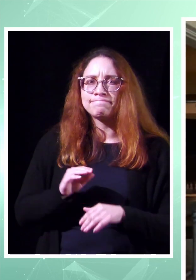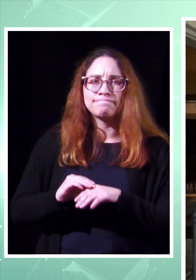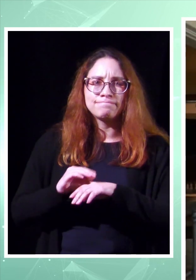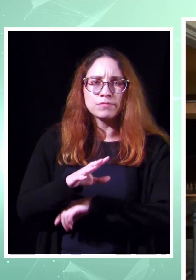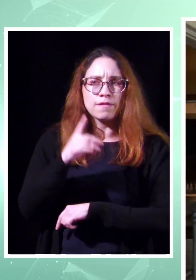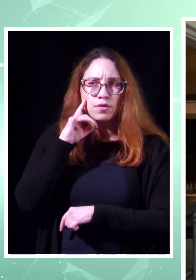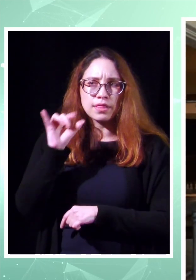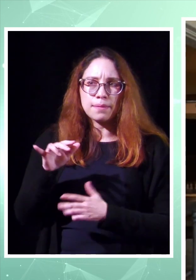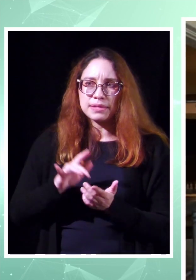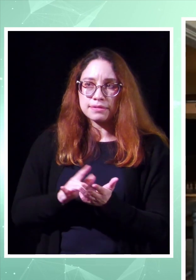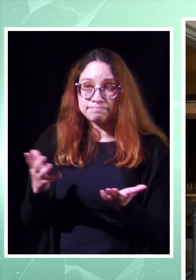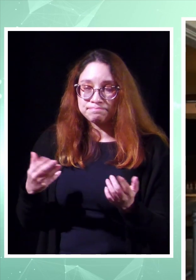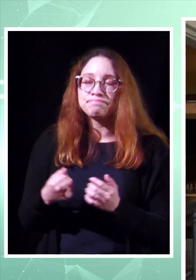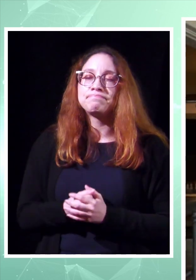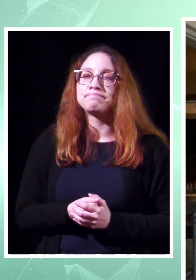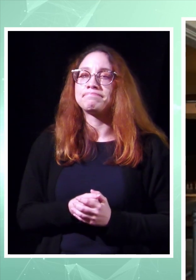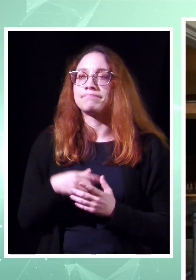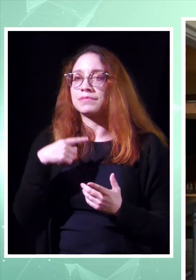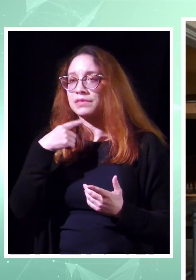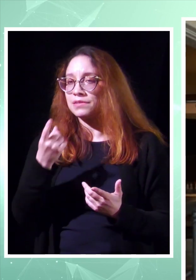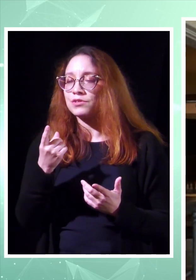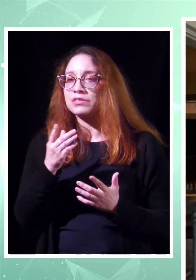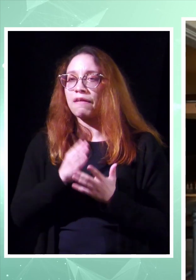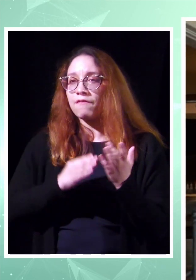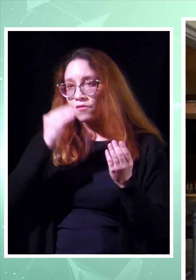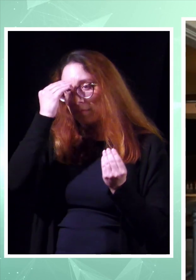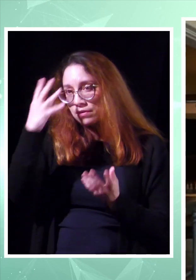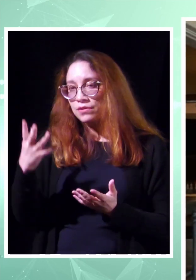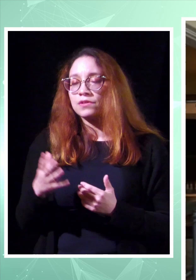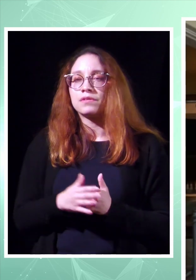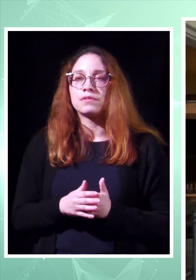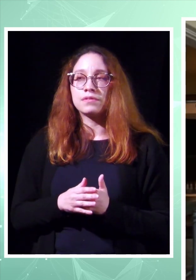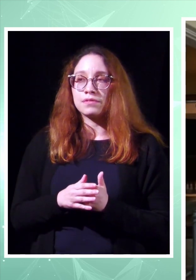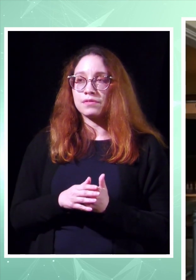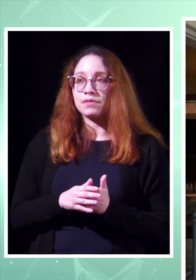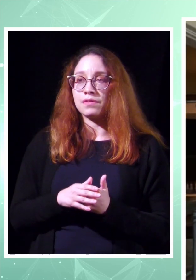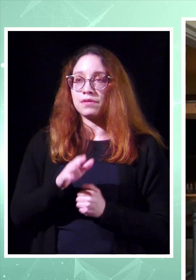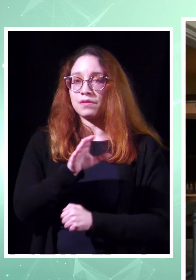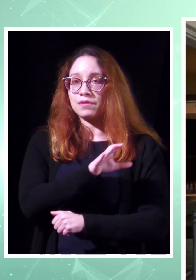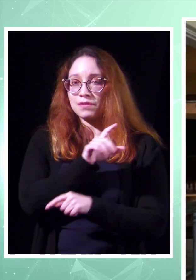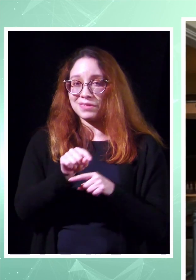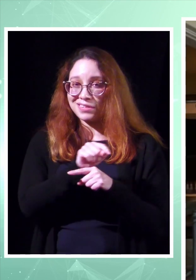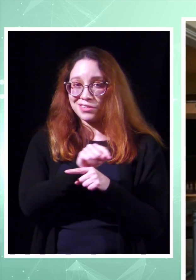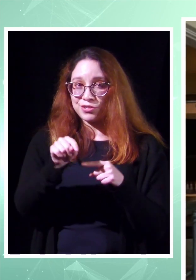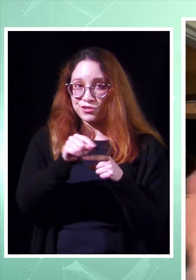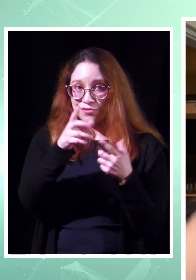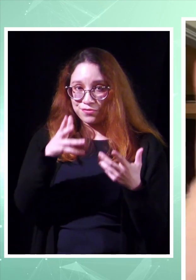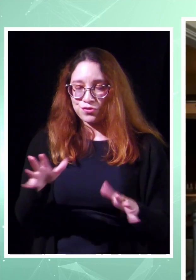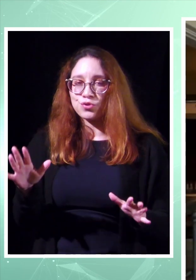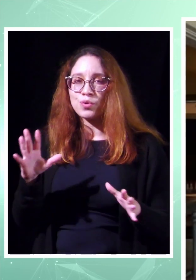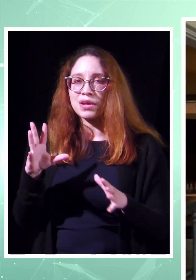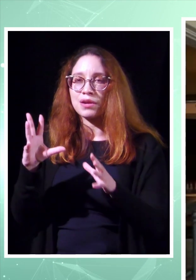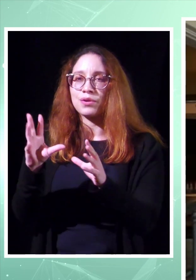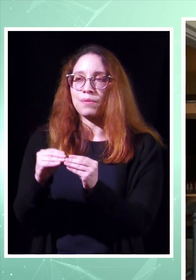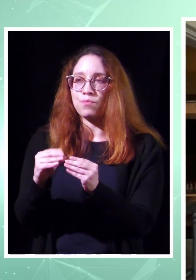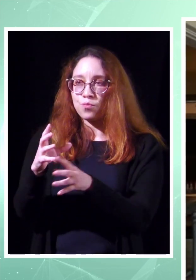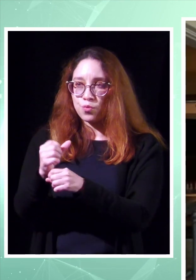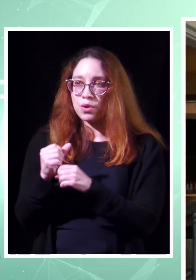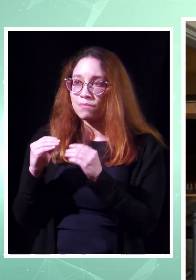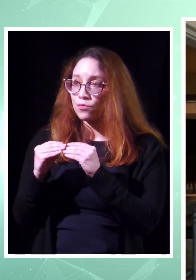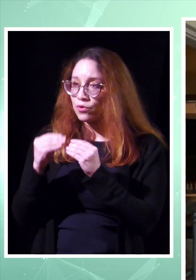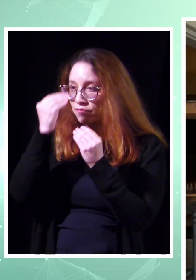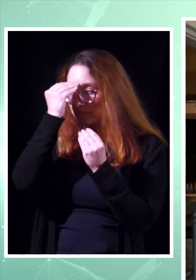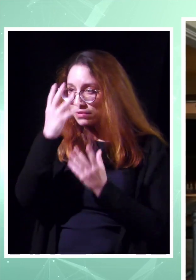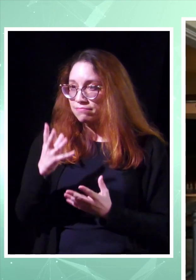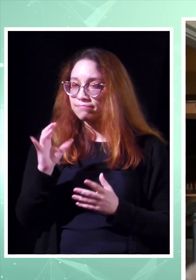profile looks like. So I can share with you some information, and as the clinical trials complete, we're going to get a bunch more information on that